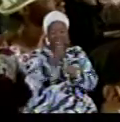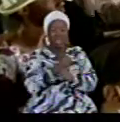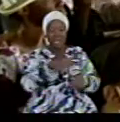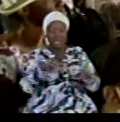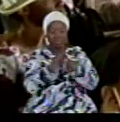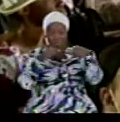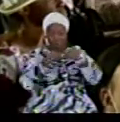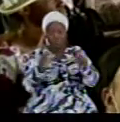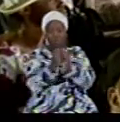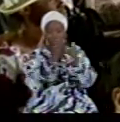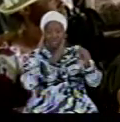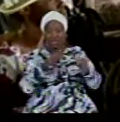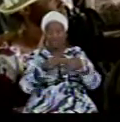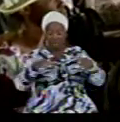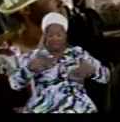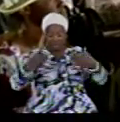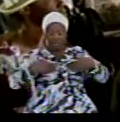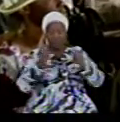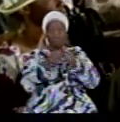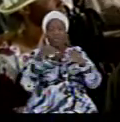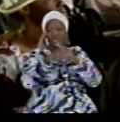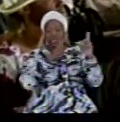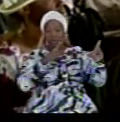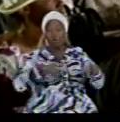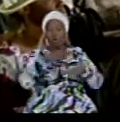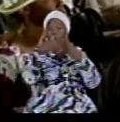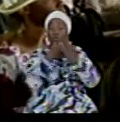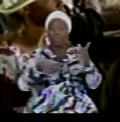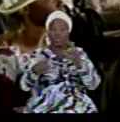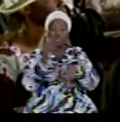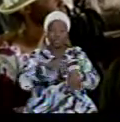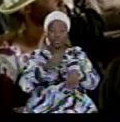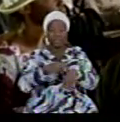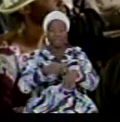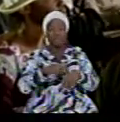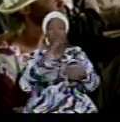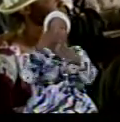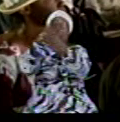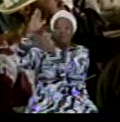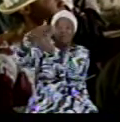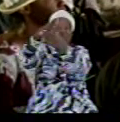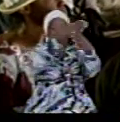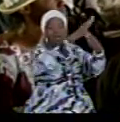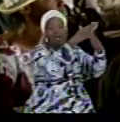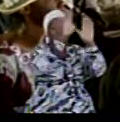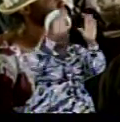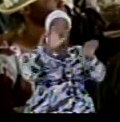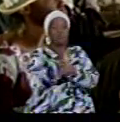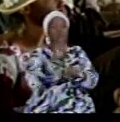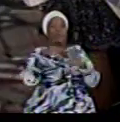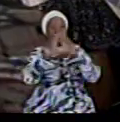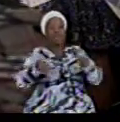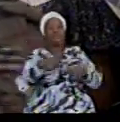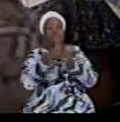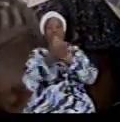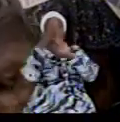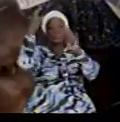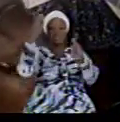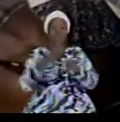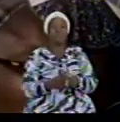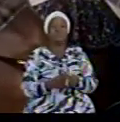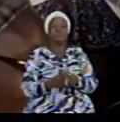you are rejoicing in the Lord all the time, reverberating miracles in your life in